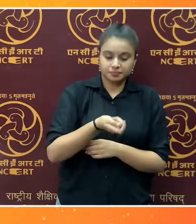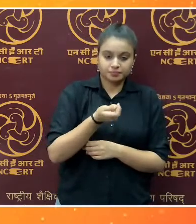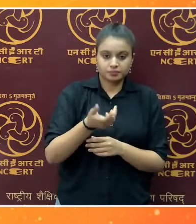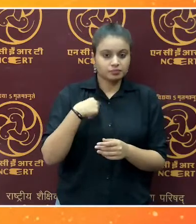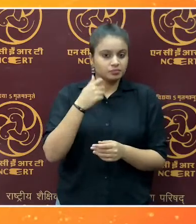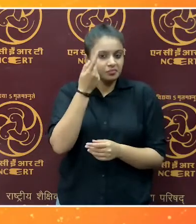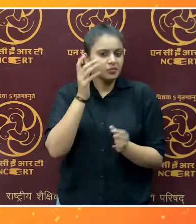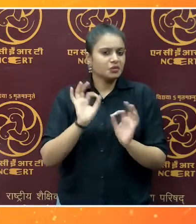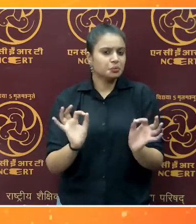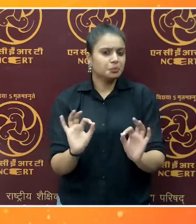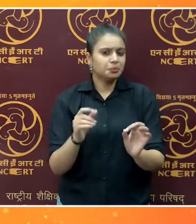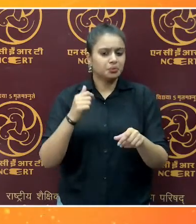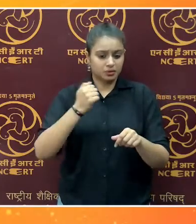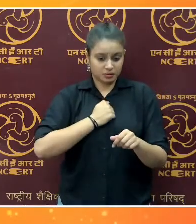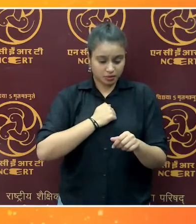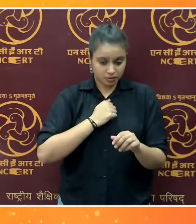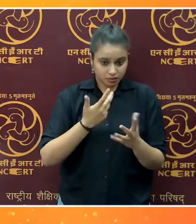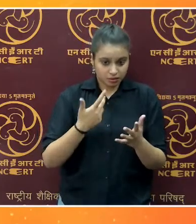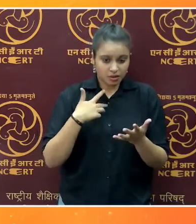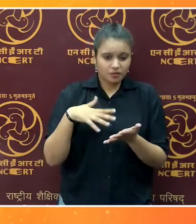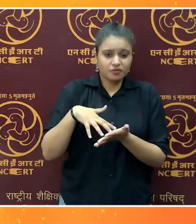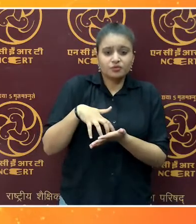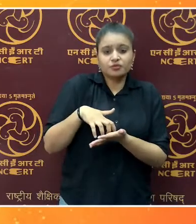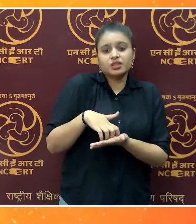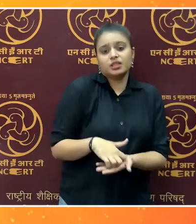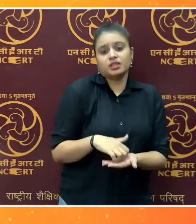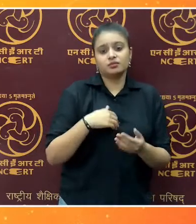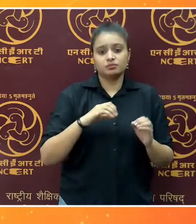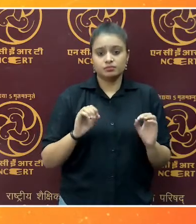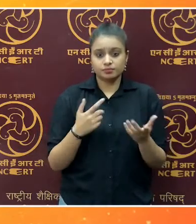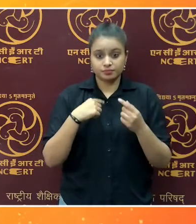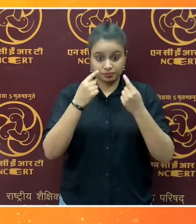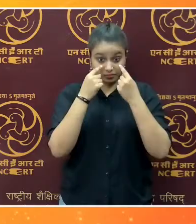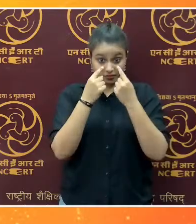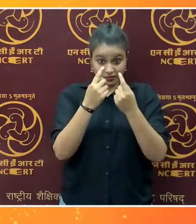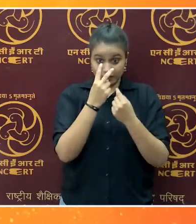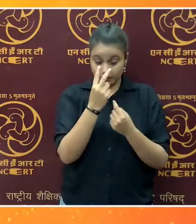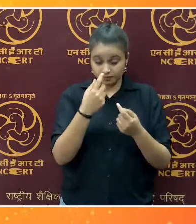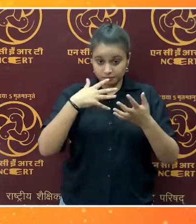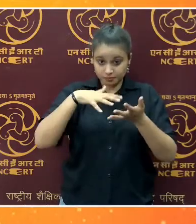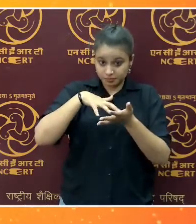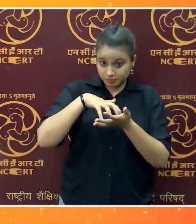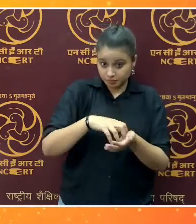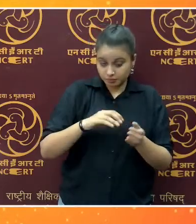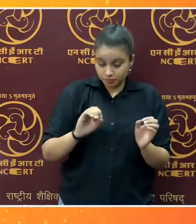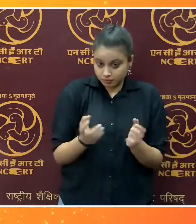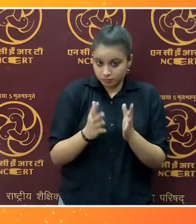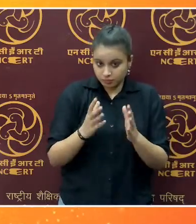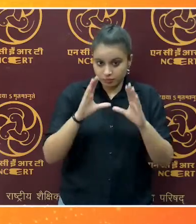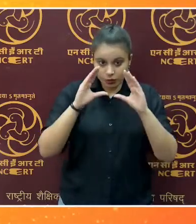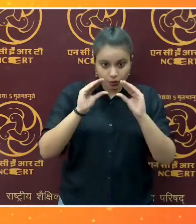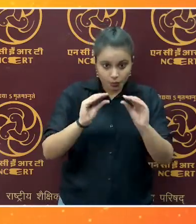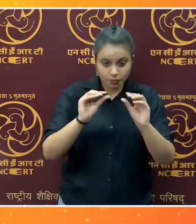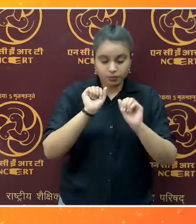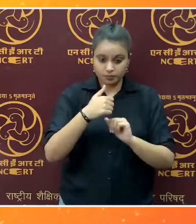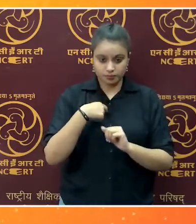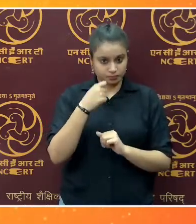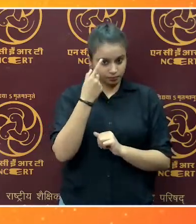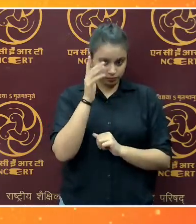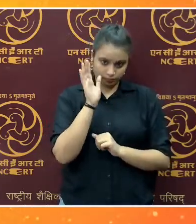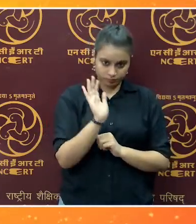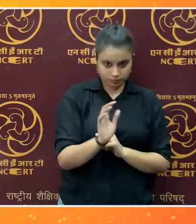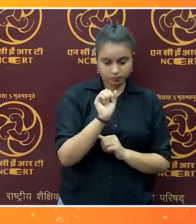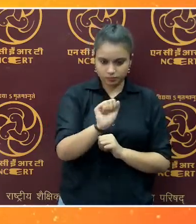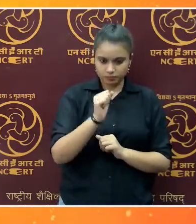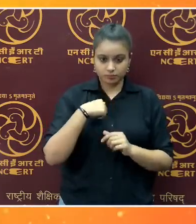understand that his eye was getting weak, his eyesight was getting weak. And he said that, now that you understand, can